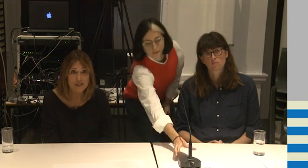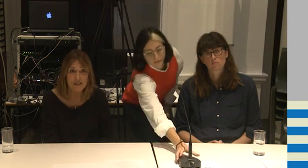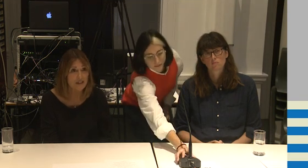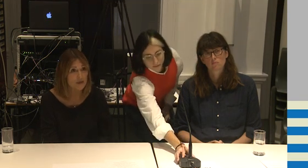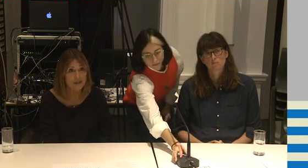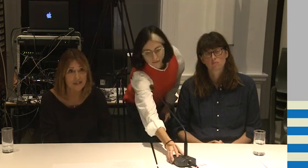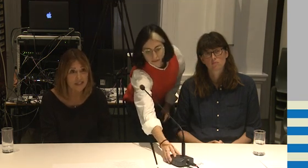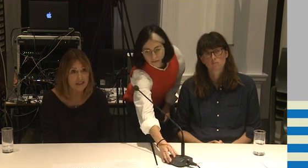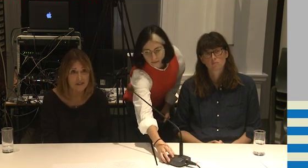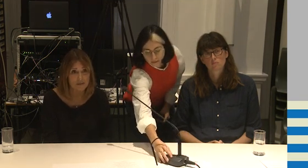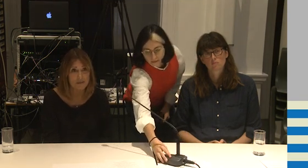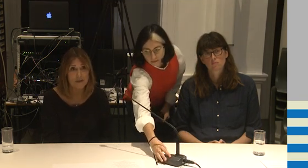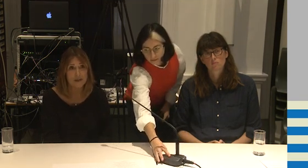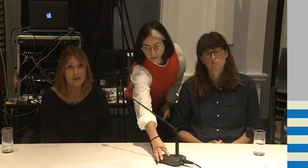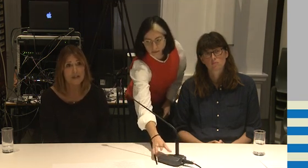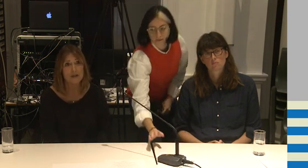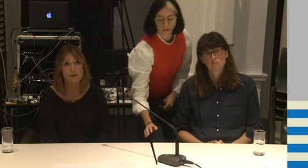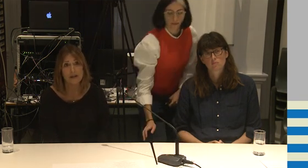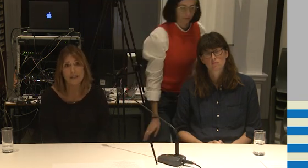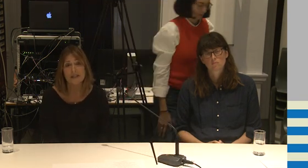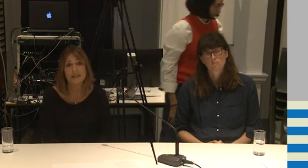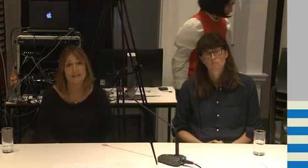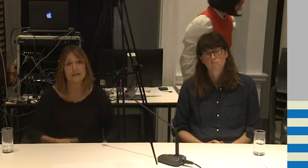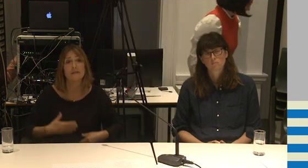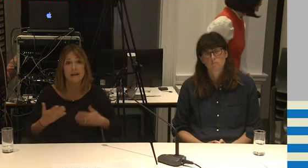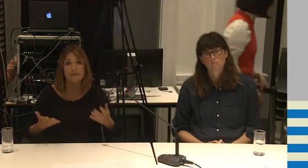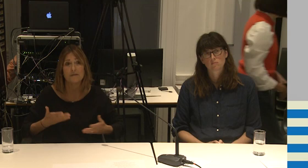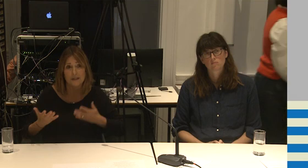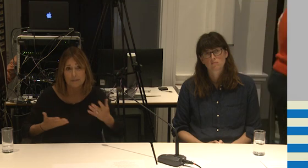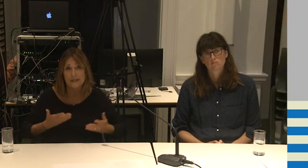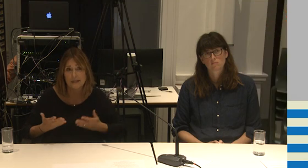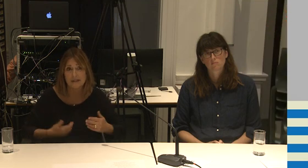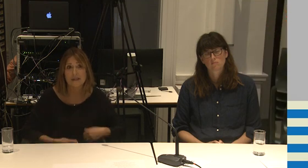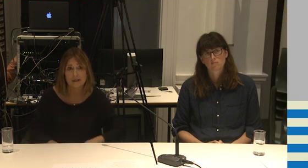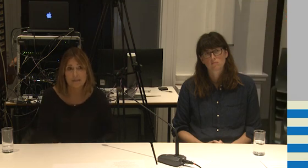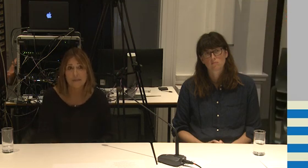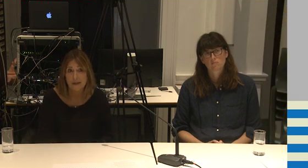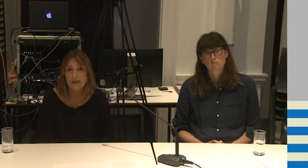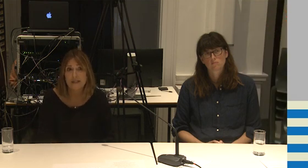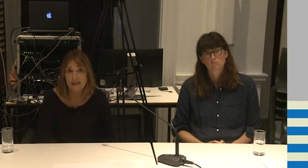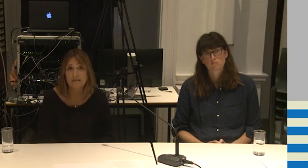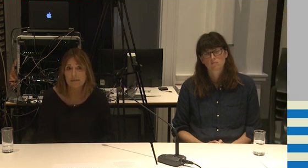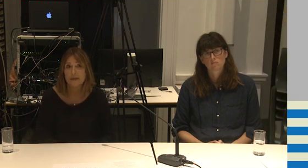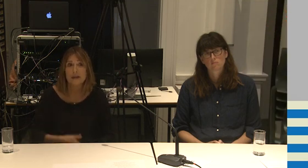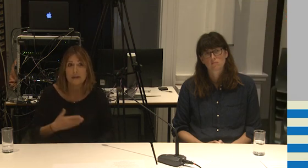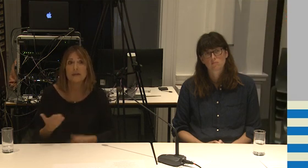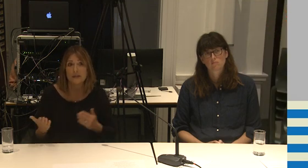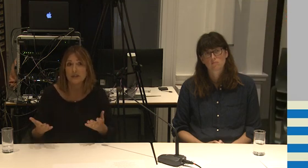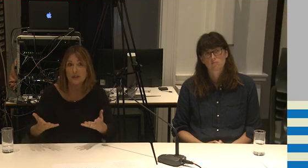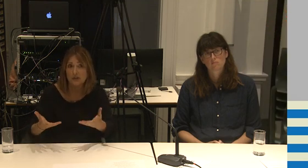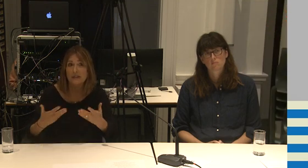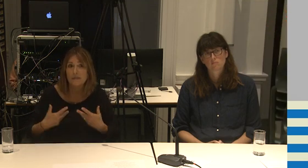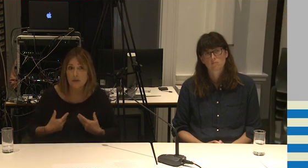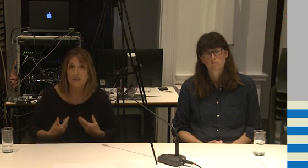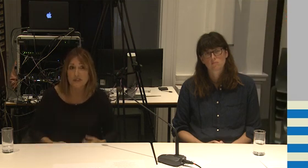exam questions, I don't understand them. So I need to have a BSL exam